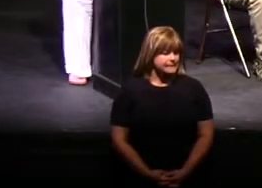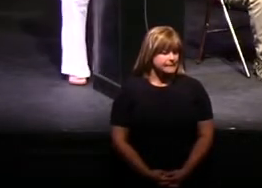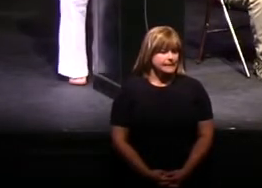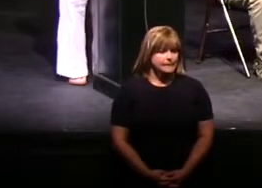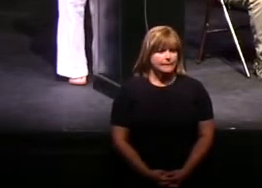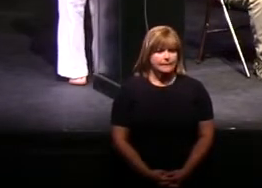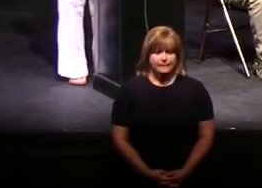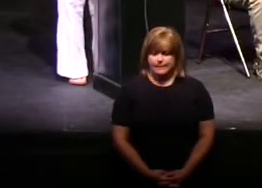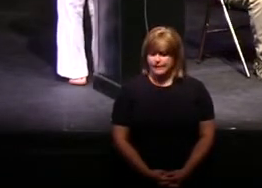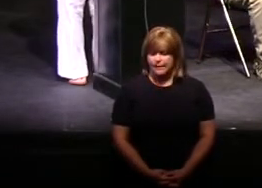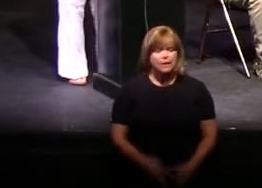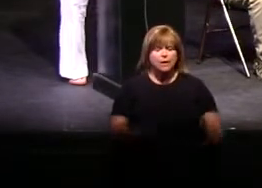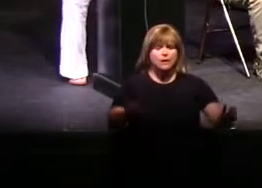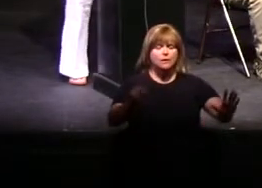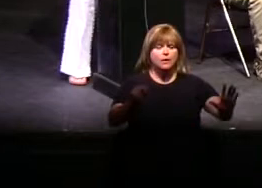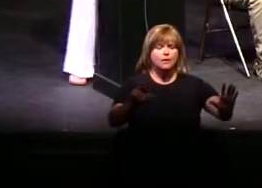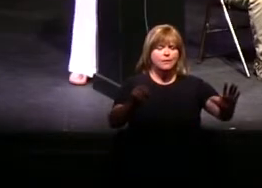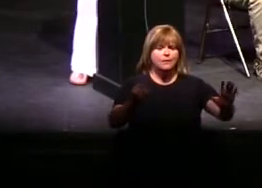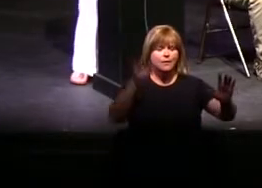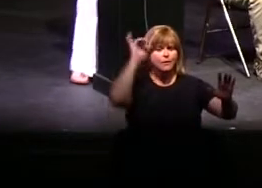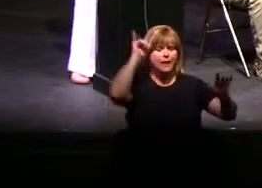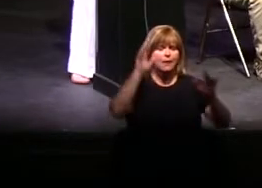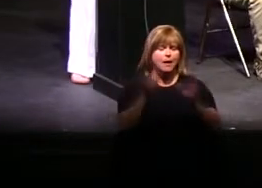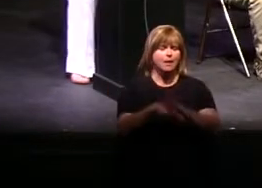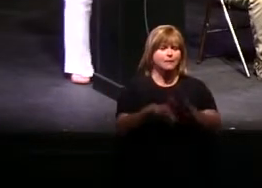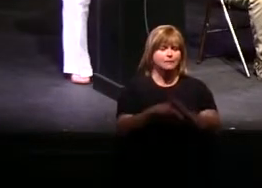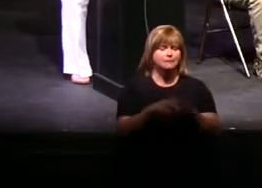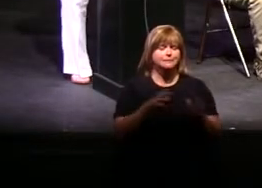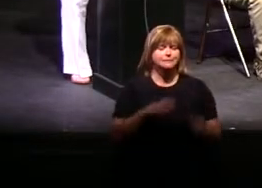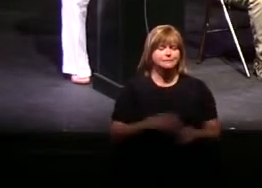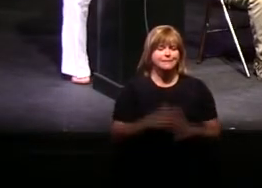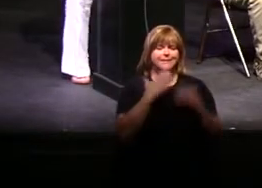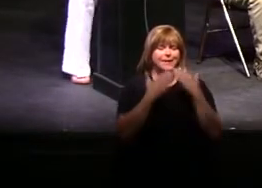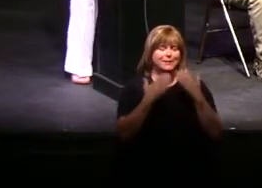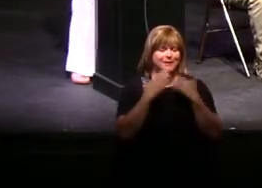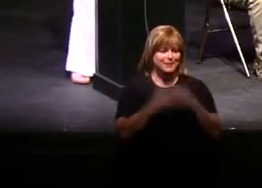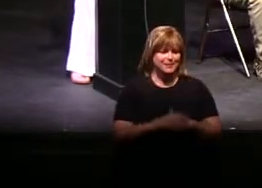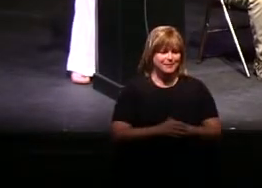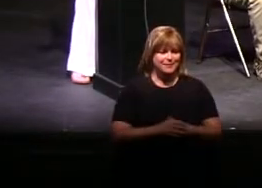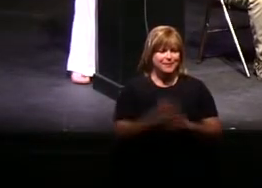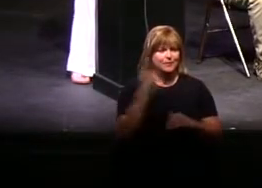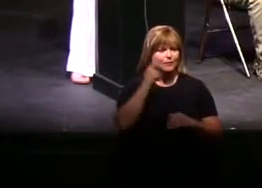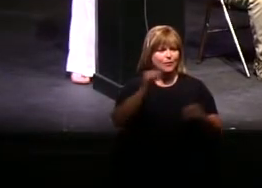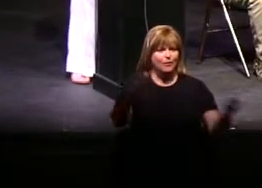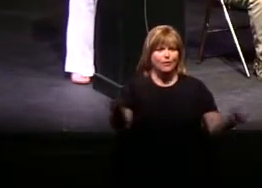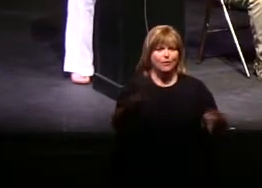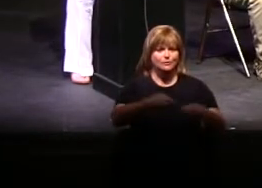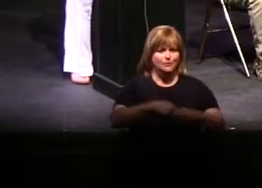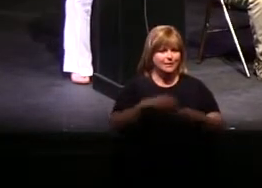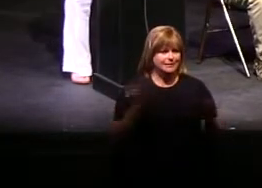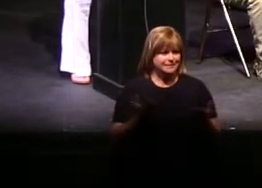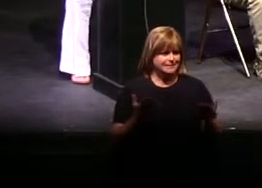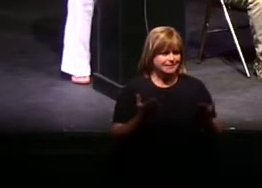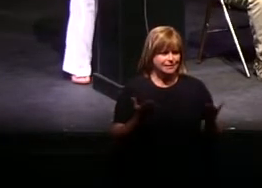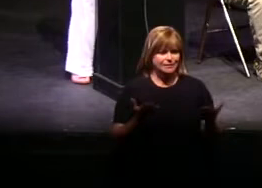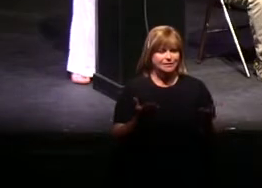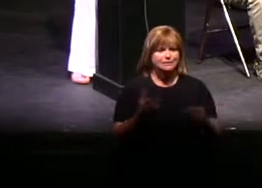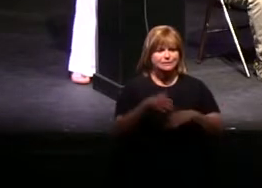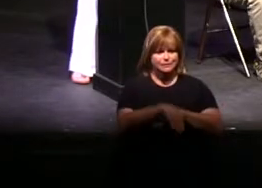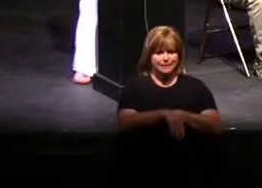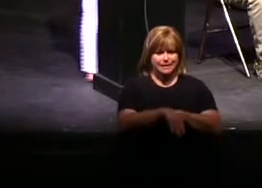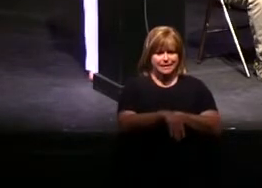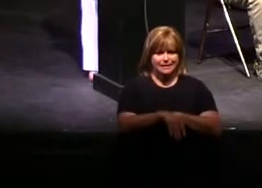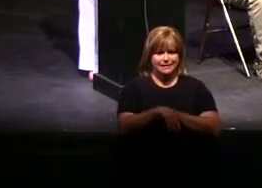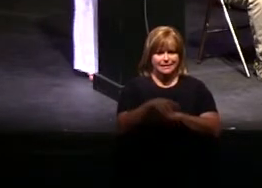No cowbell, no cowbell. Okay, thank you, Scott. Thank you all for joining us here on the Palouse tonight. It's